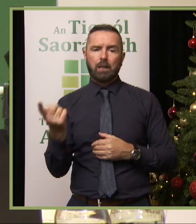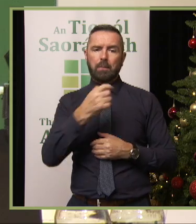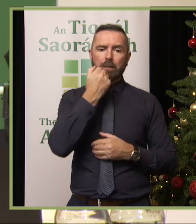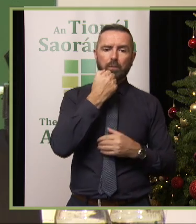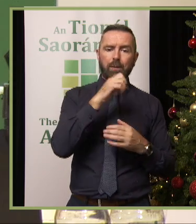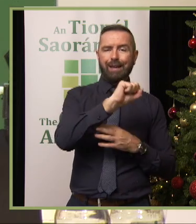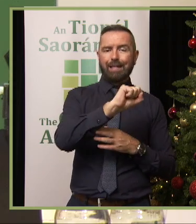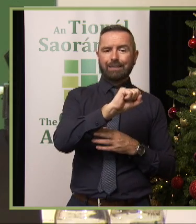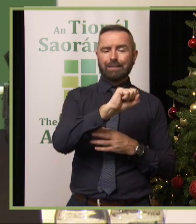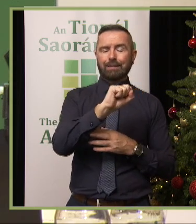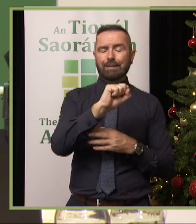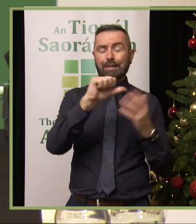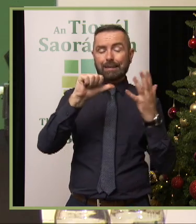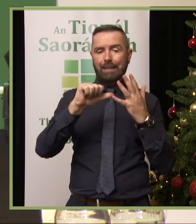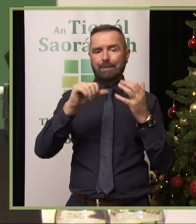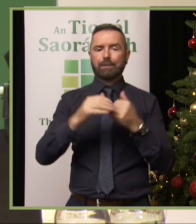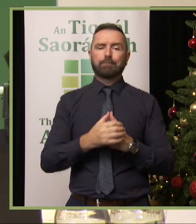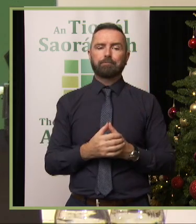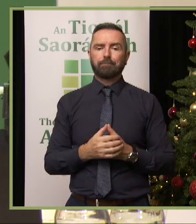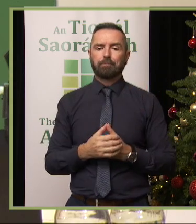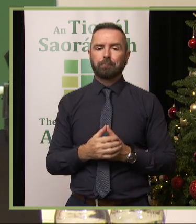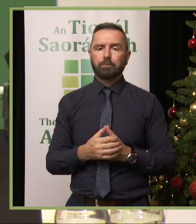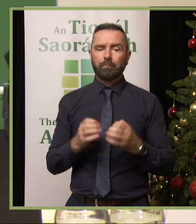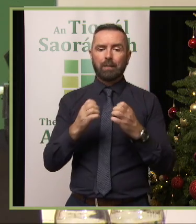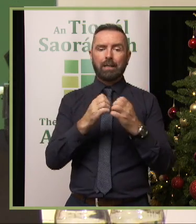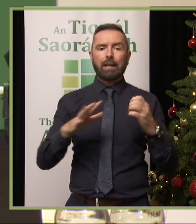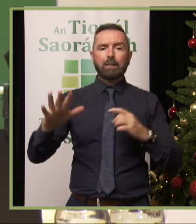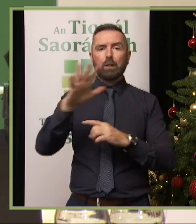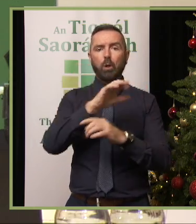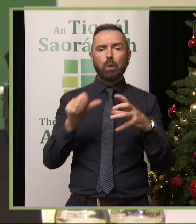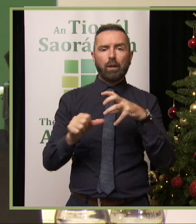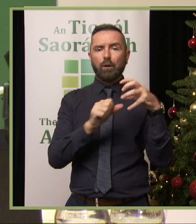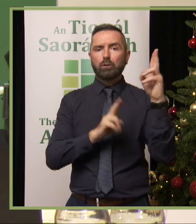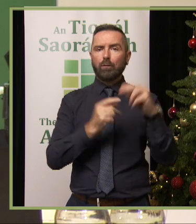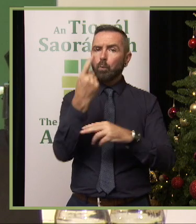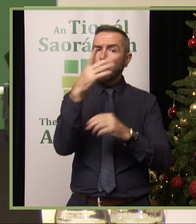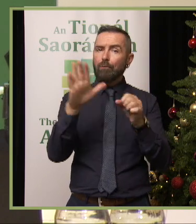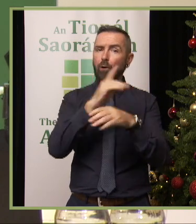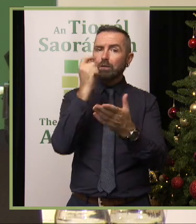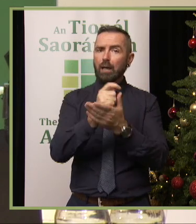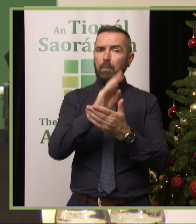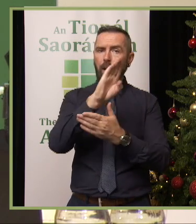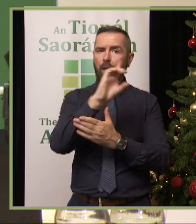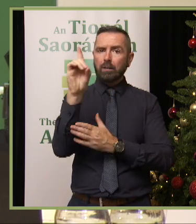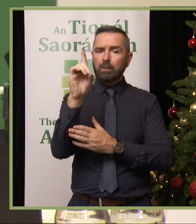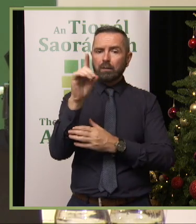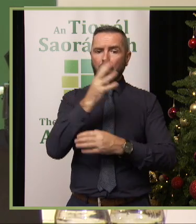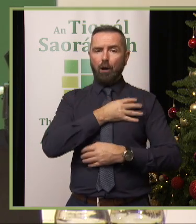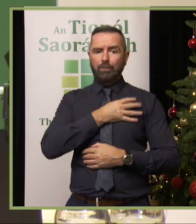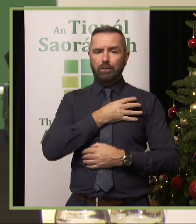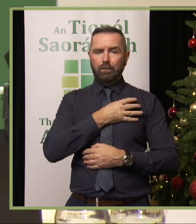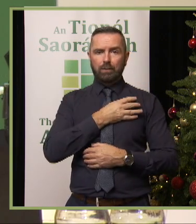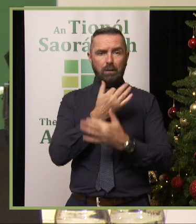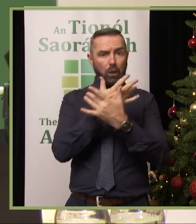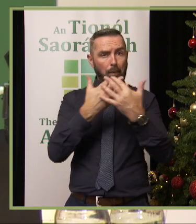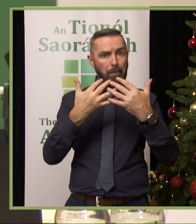now, please? Thank you. Each local authority should have 1 full-time dedicated biodiversity officer, the number which should be